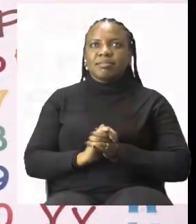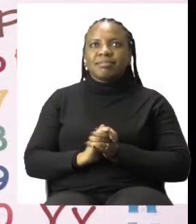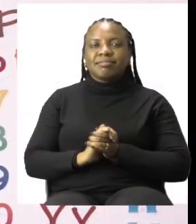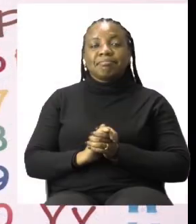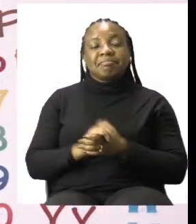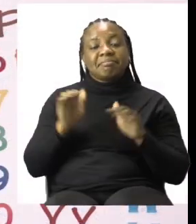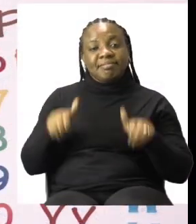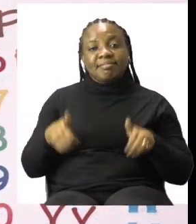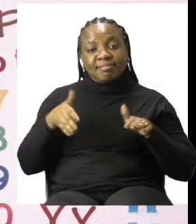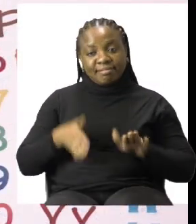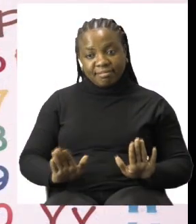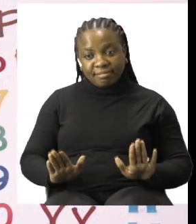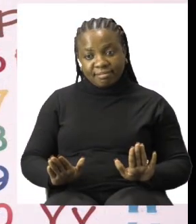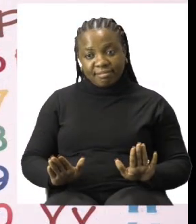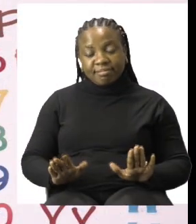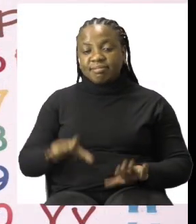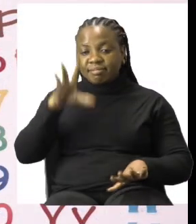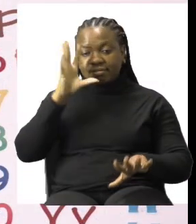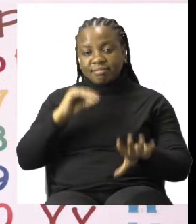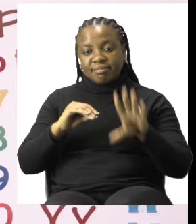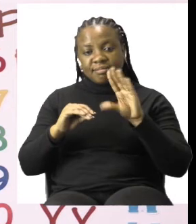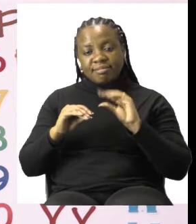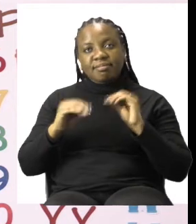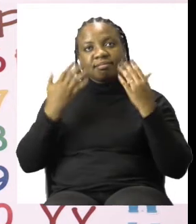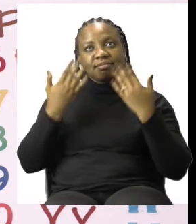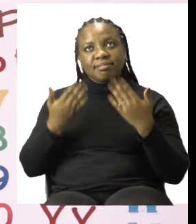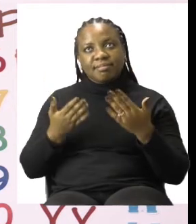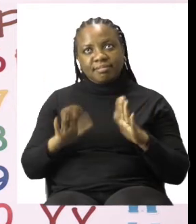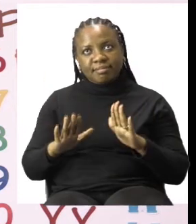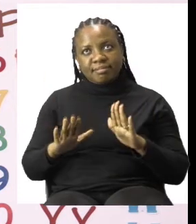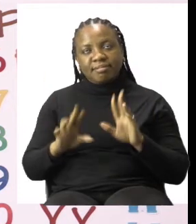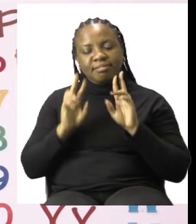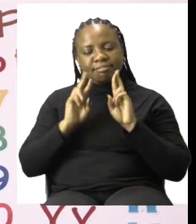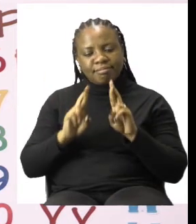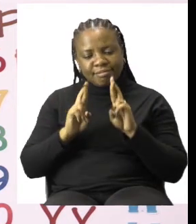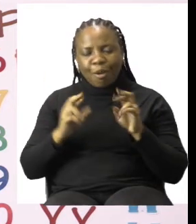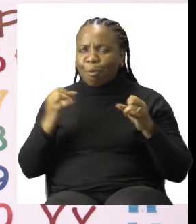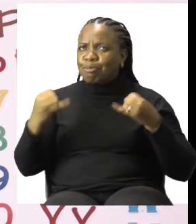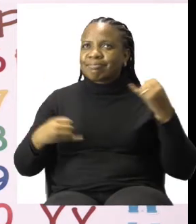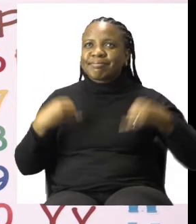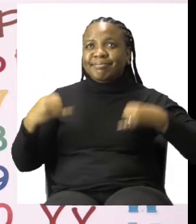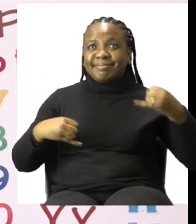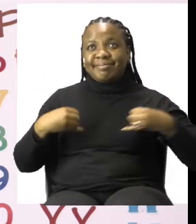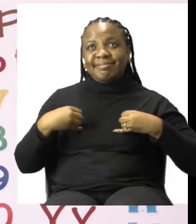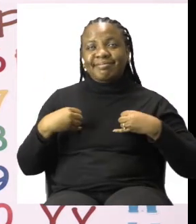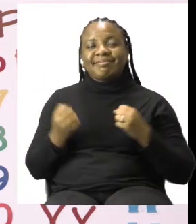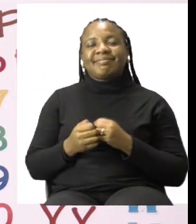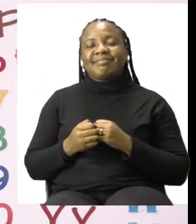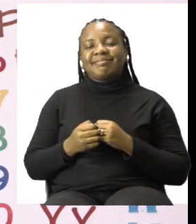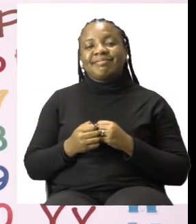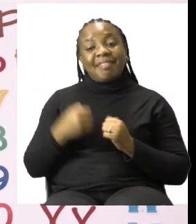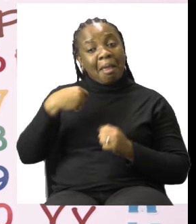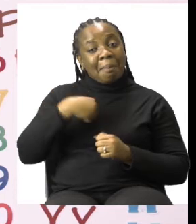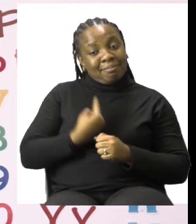Boys and girls, we have now come to the end of our lesson and I hope you had fun. I know I did. Remember,